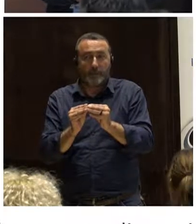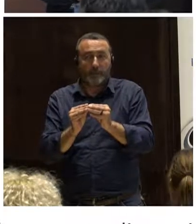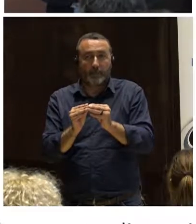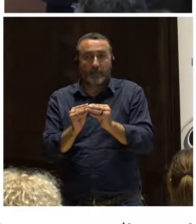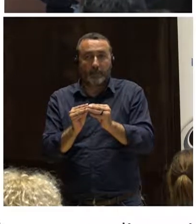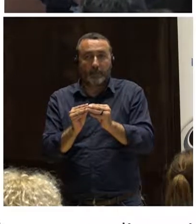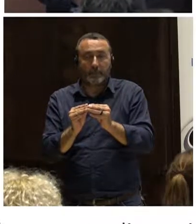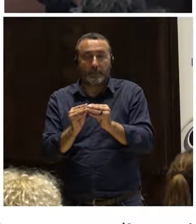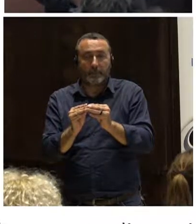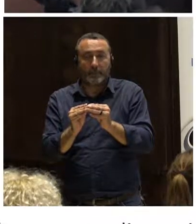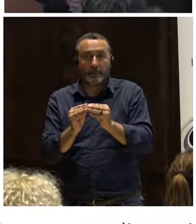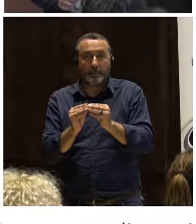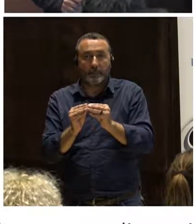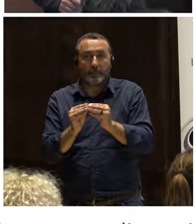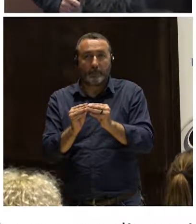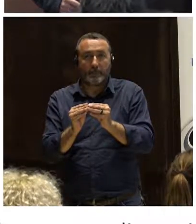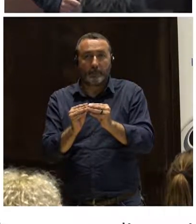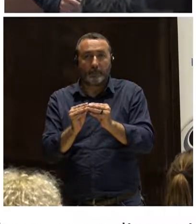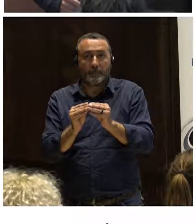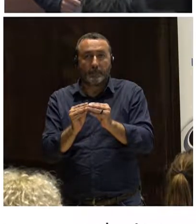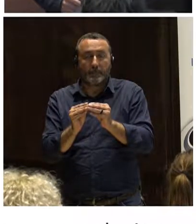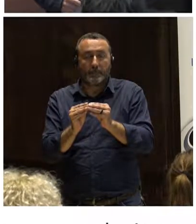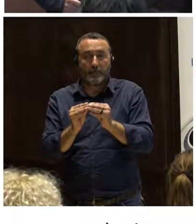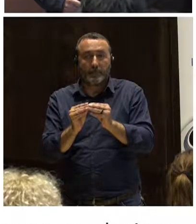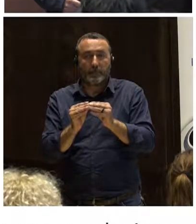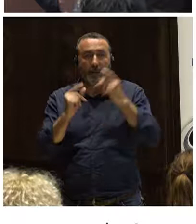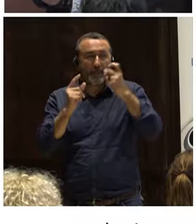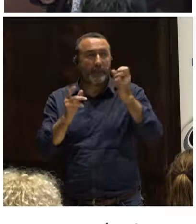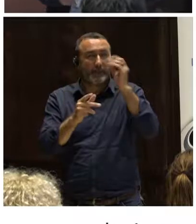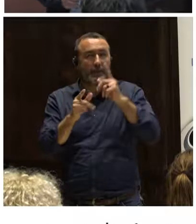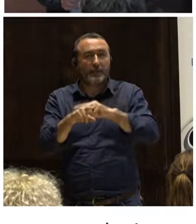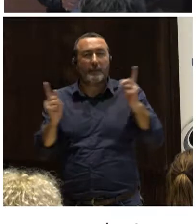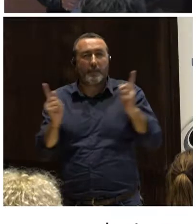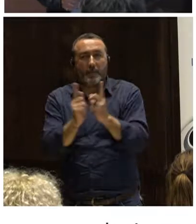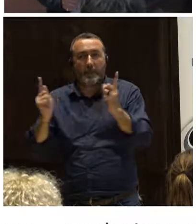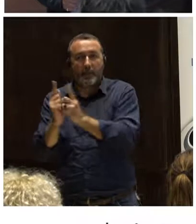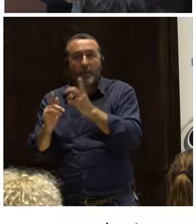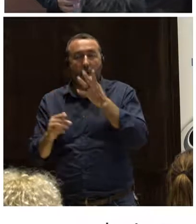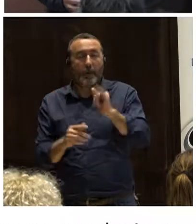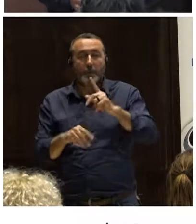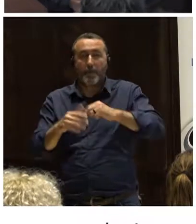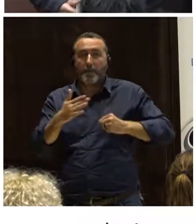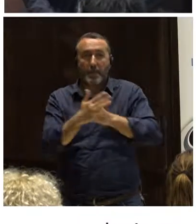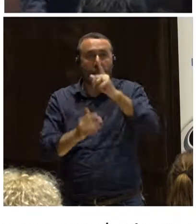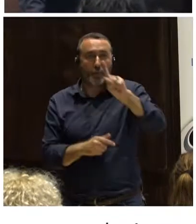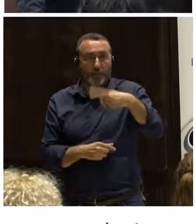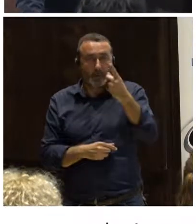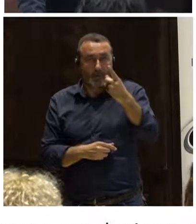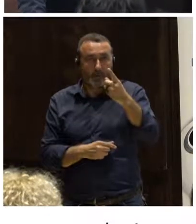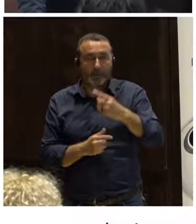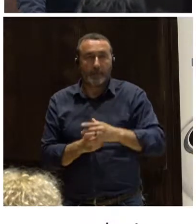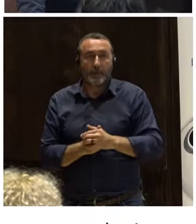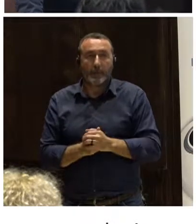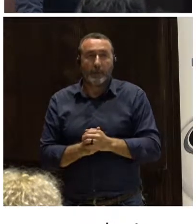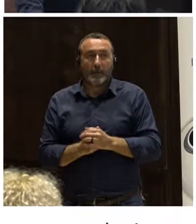short on time because, you know, it's only 1 hour. And we have a lot of things to